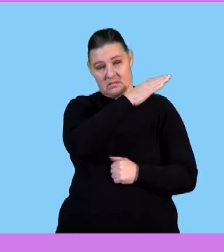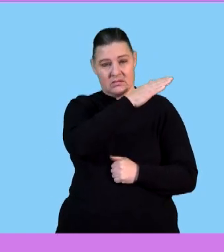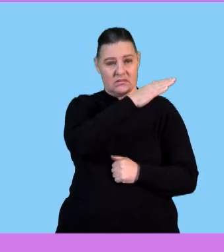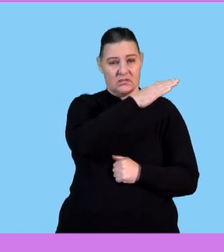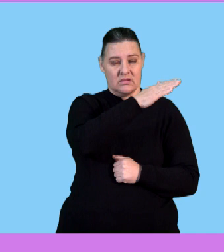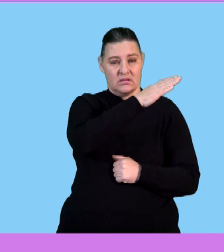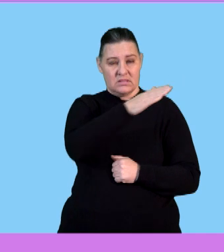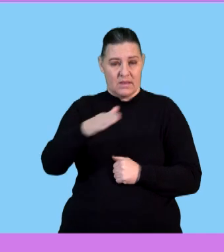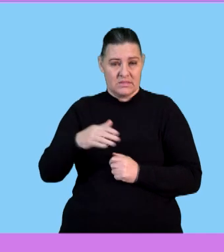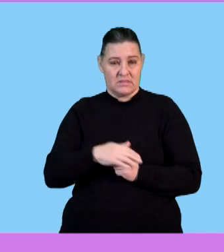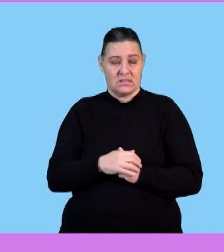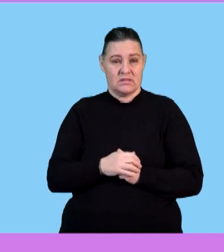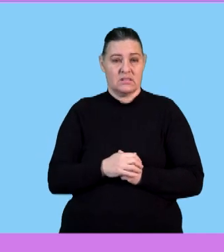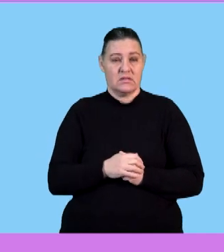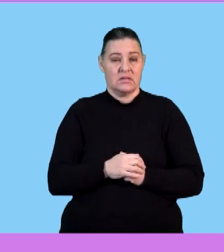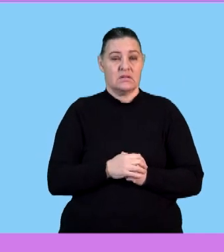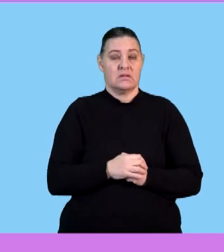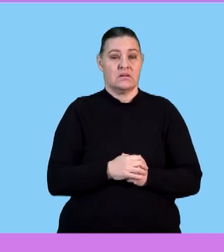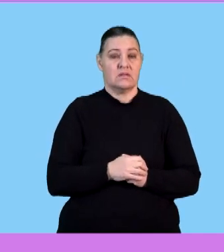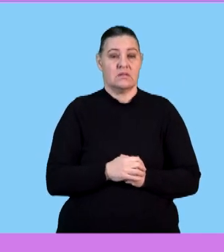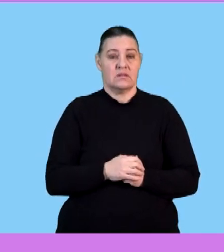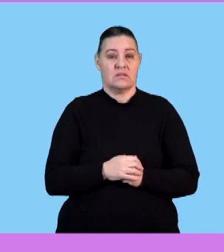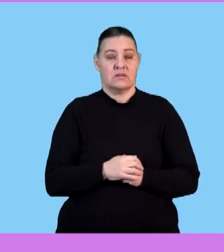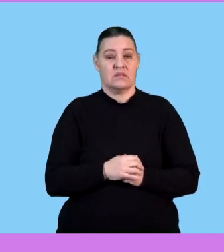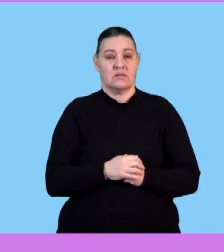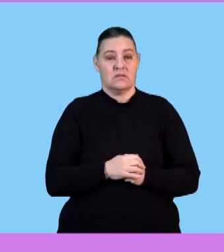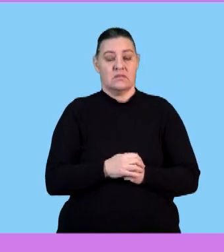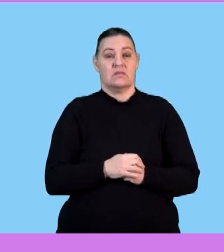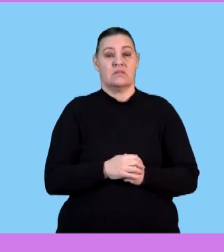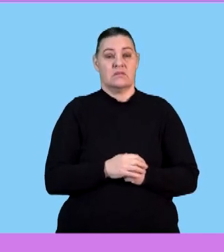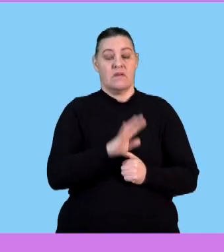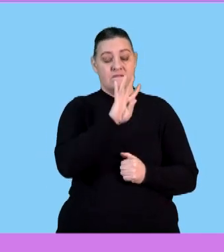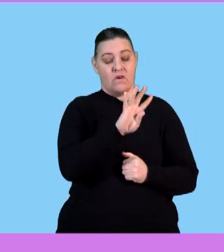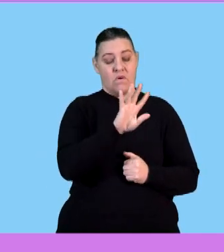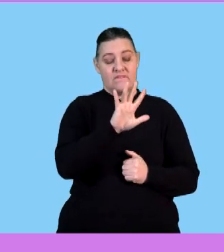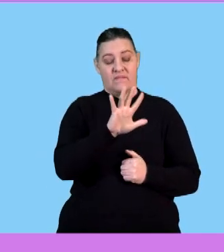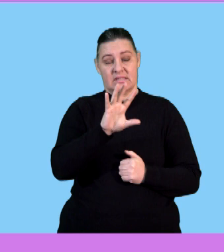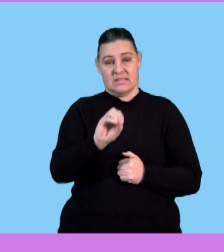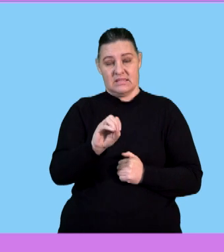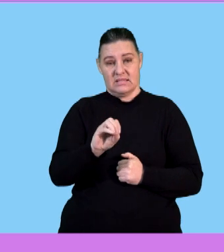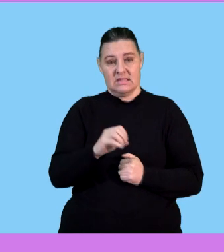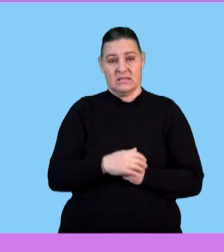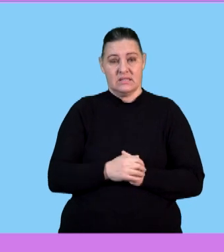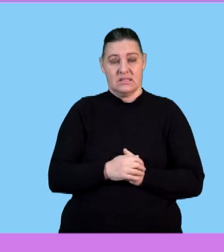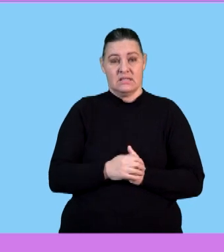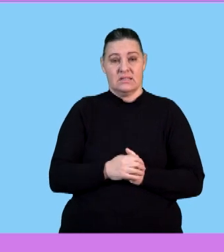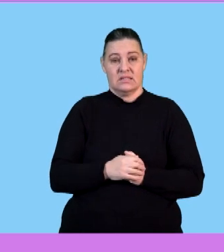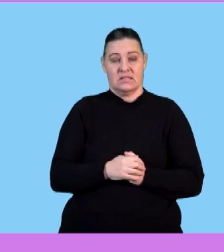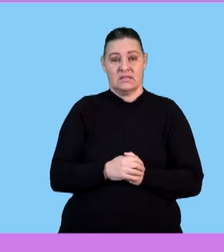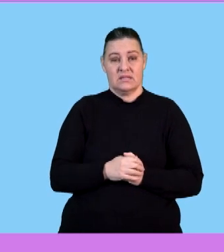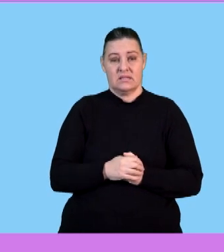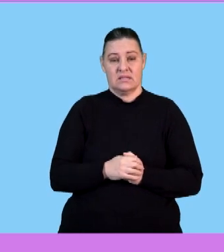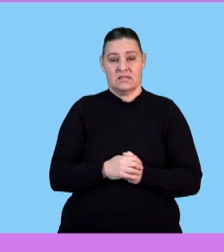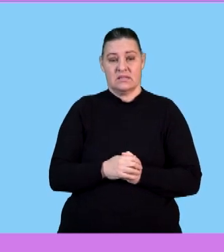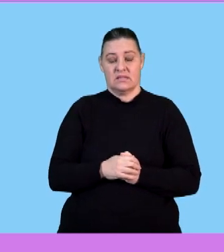times, so that's times 450, oh, 450, that's right, the 4